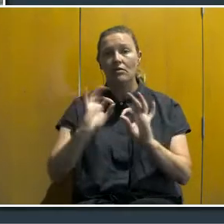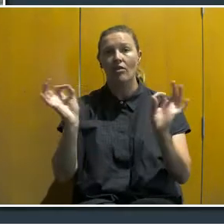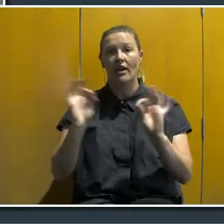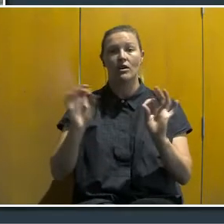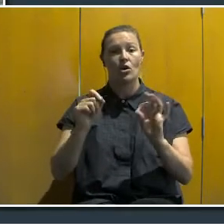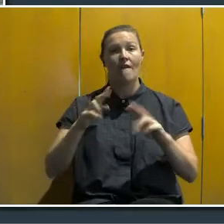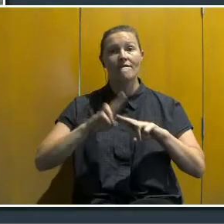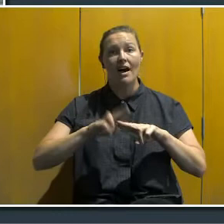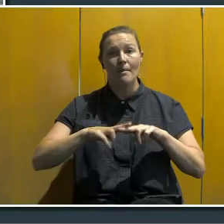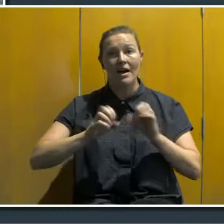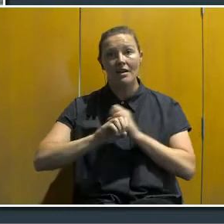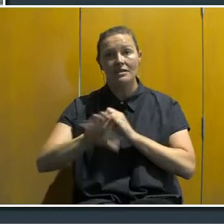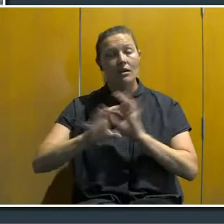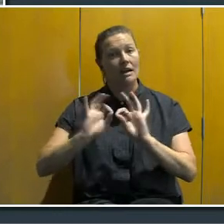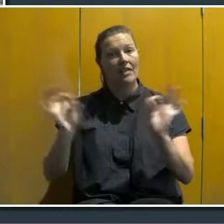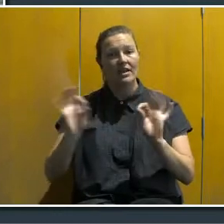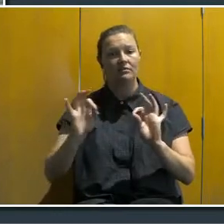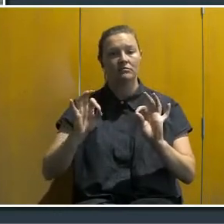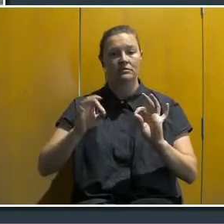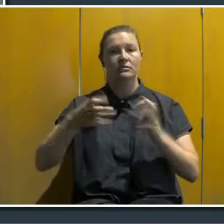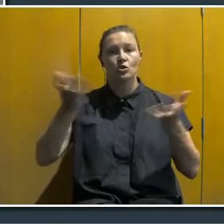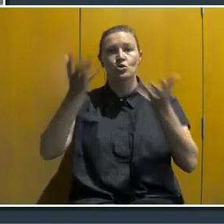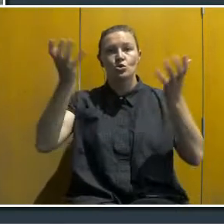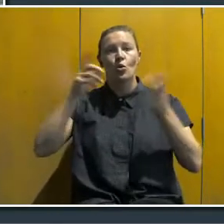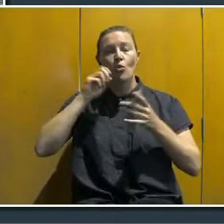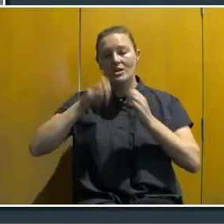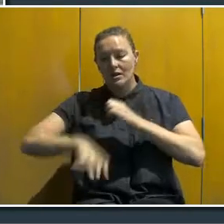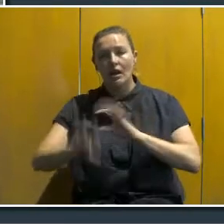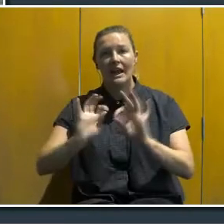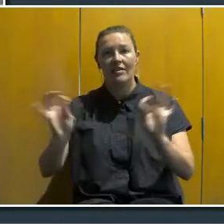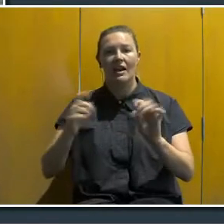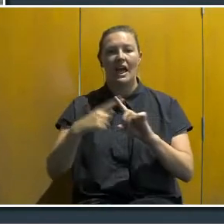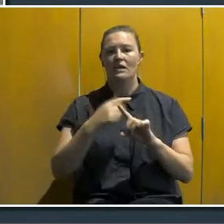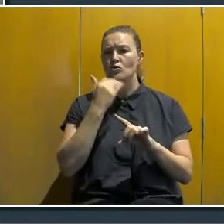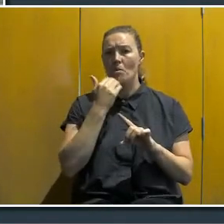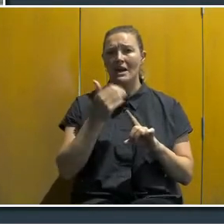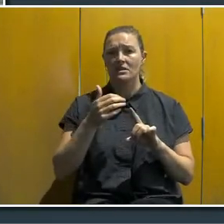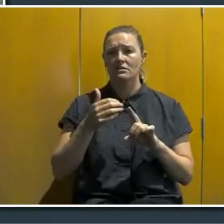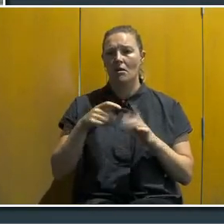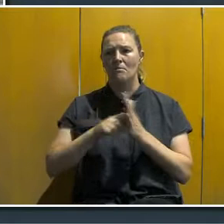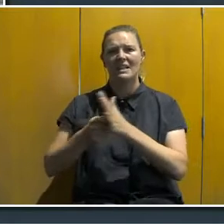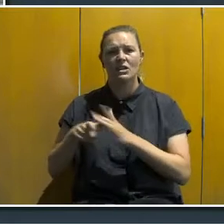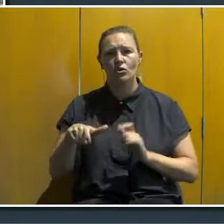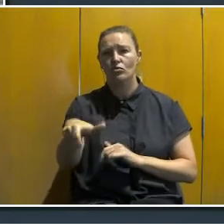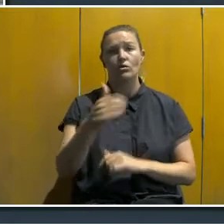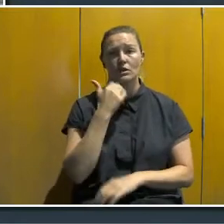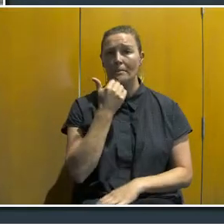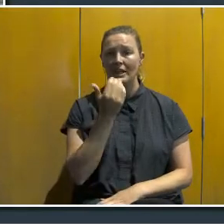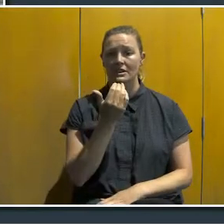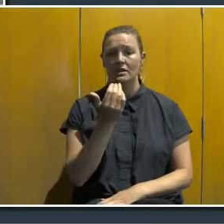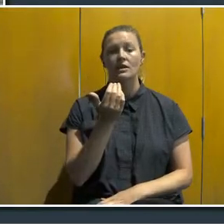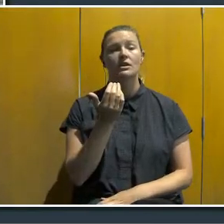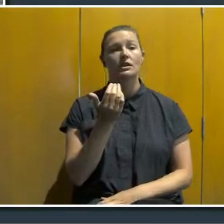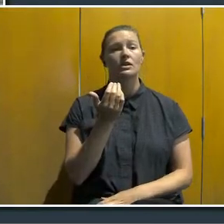inset, no council stormwater, and we have minimal roadside maintenance. Some additional factors when considering our